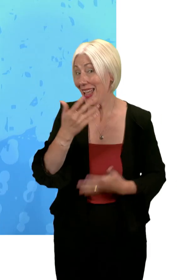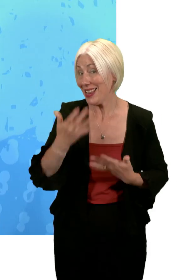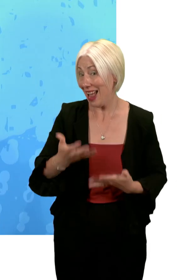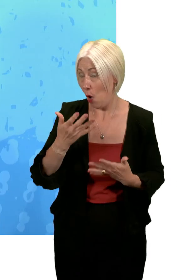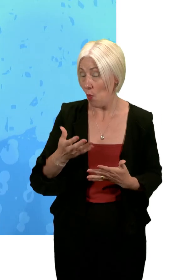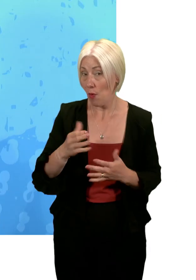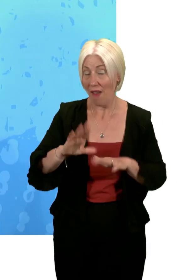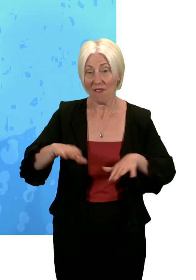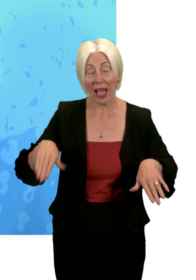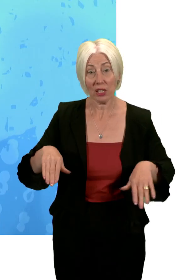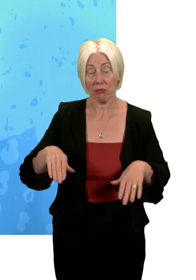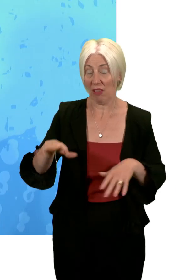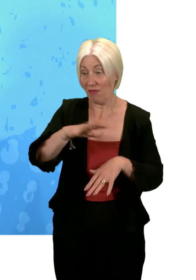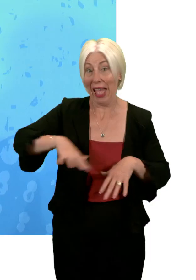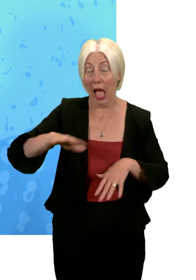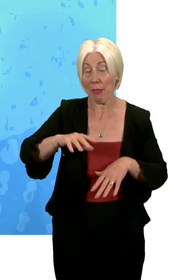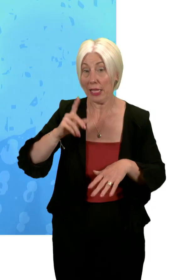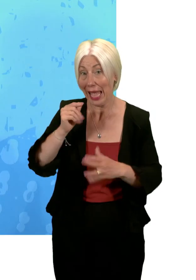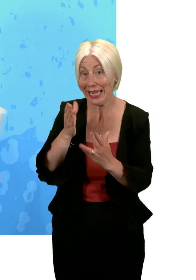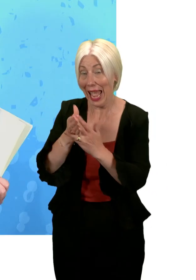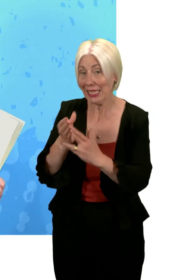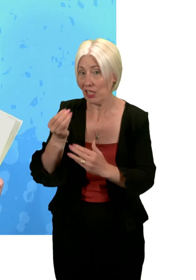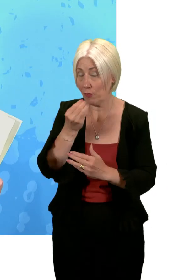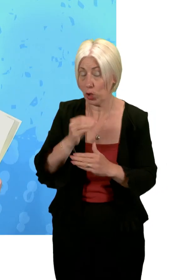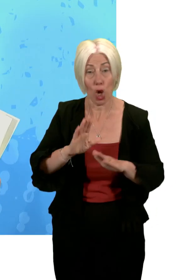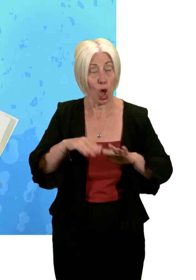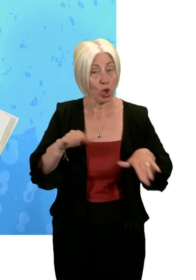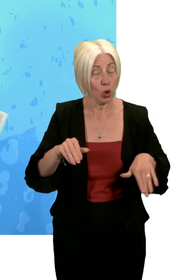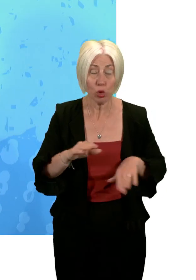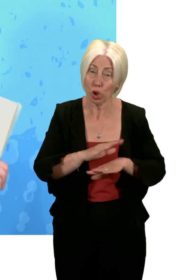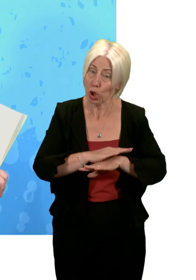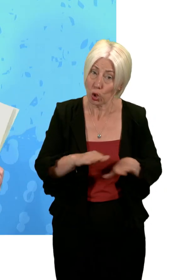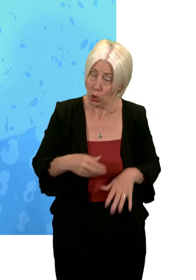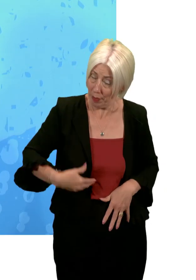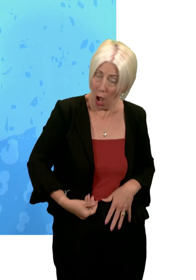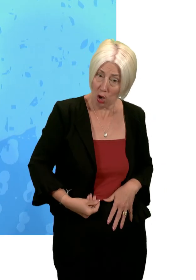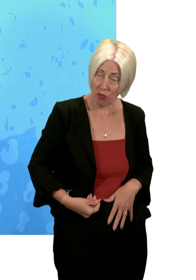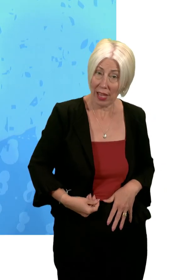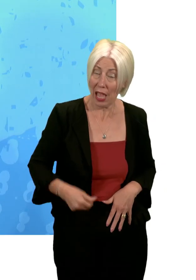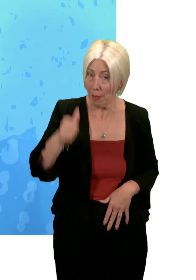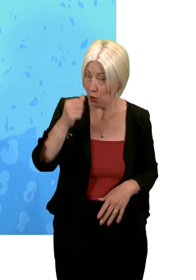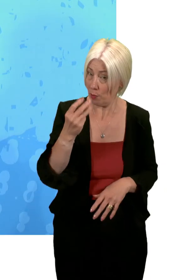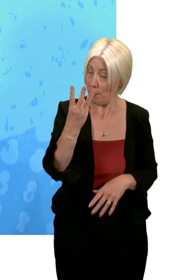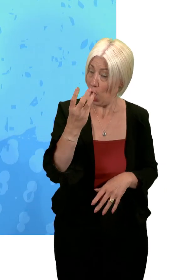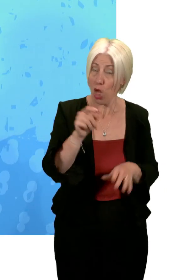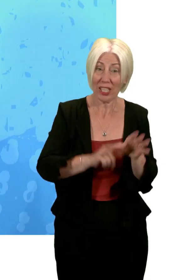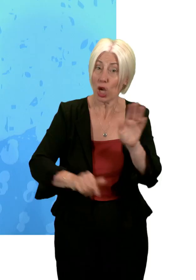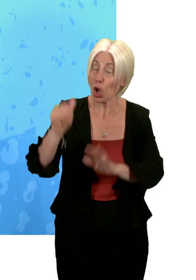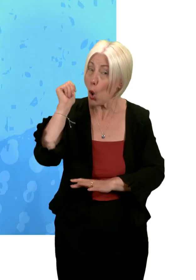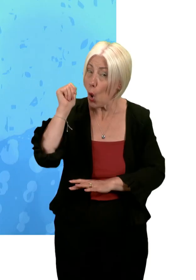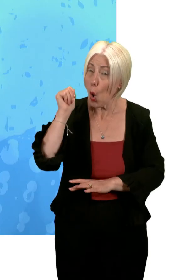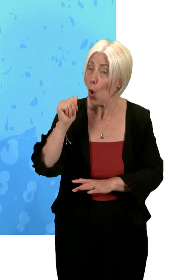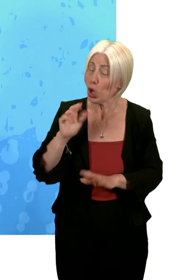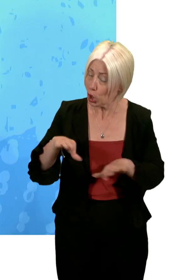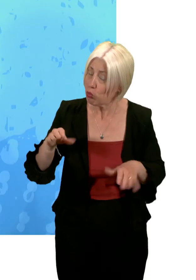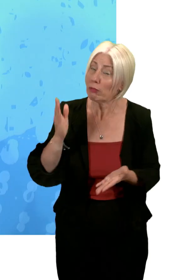food. No child in Scotland should ever be hungry these days, whereas 30 years ago they were. Where I grew up, there was a lot of hungry kids, and there was no food banks. There was